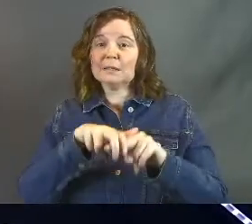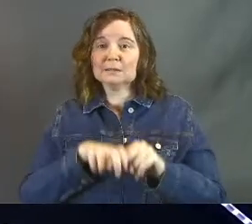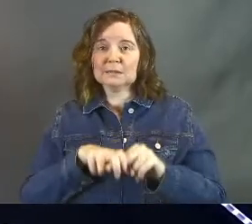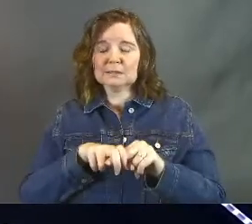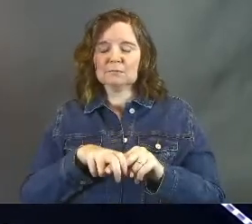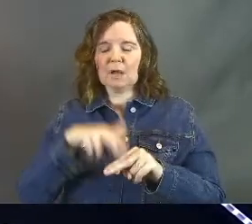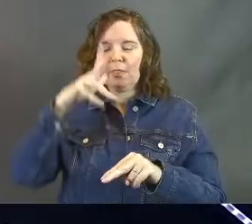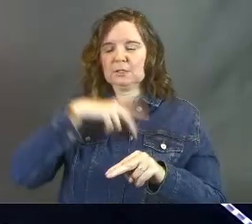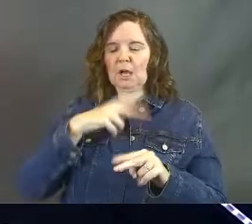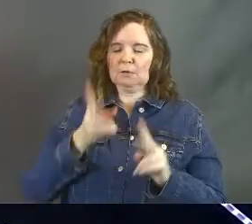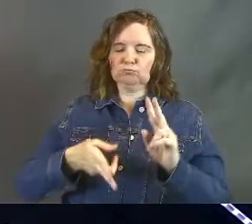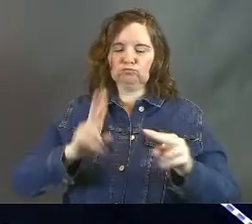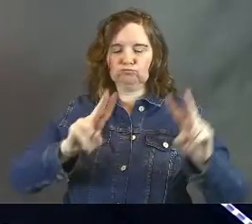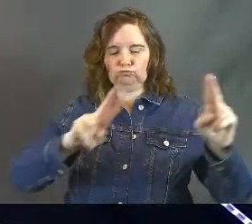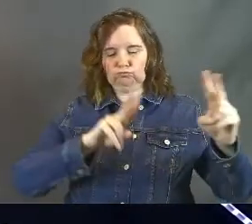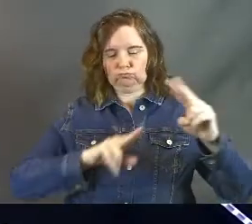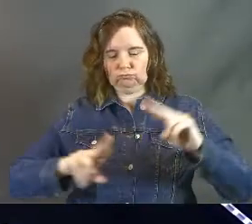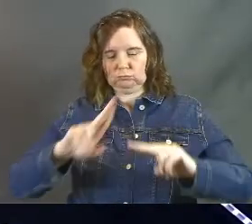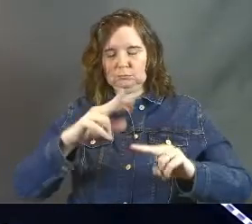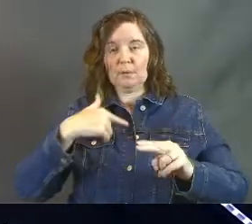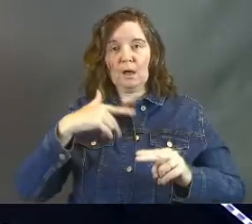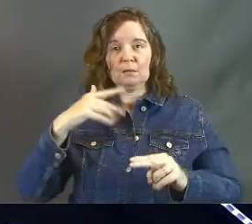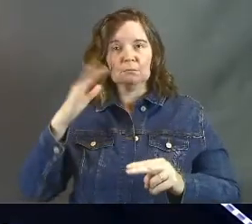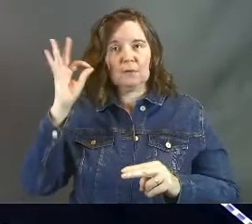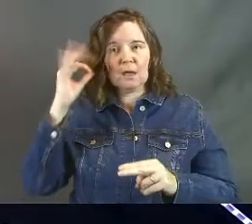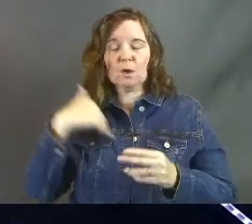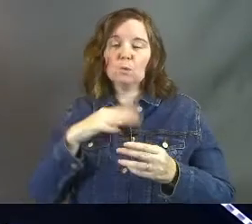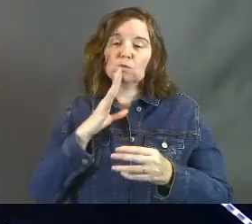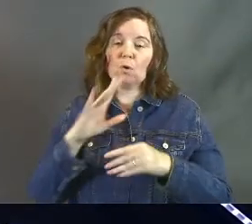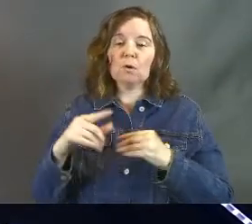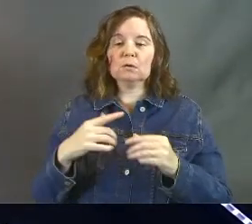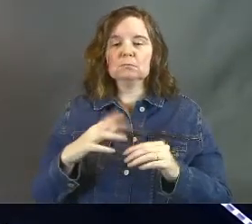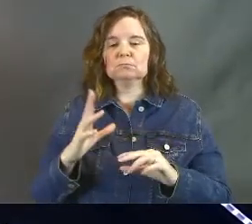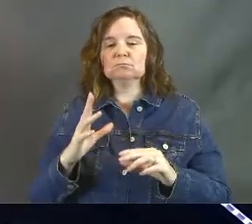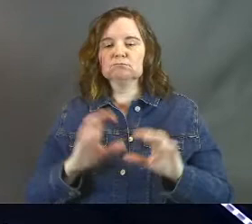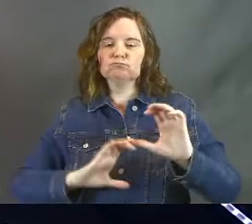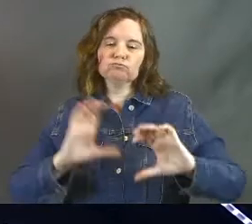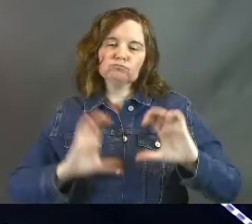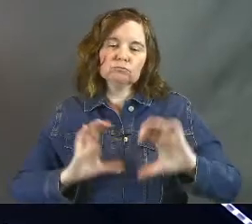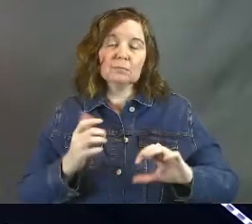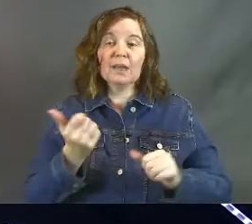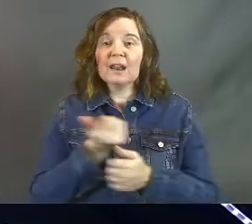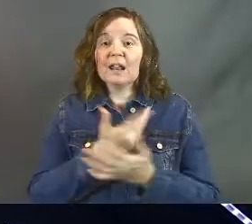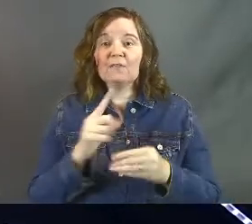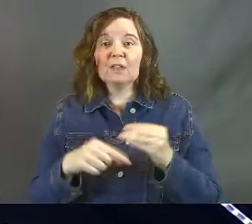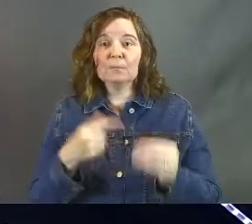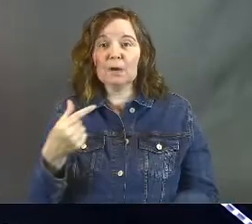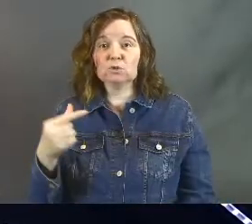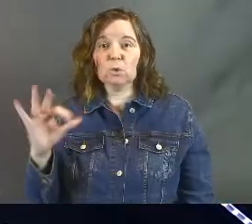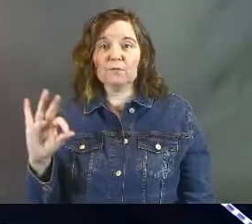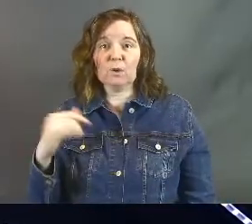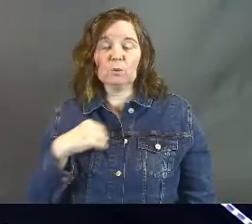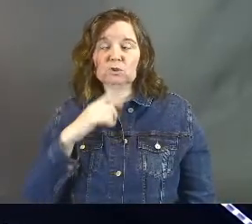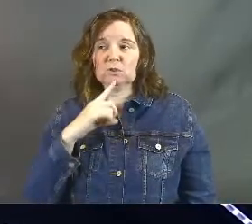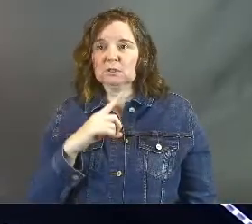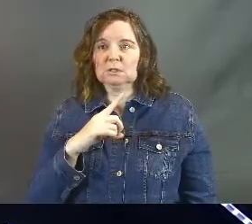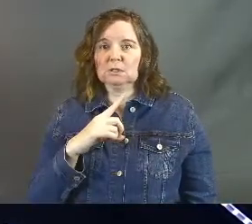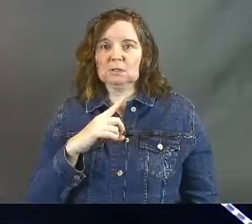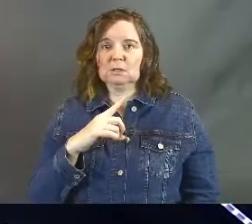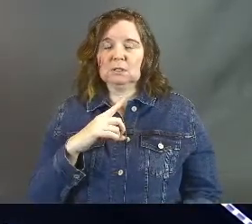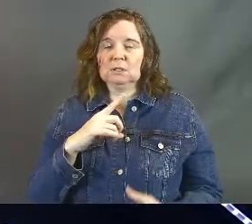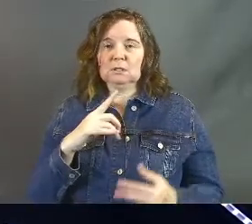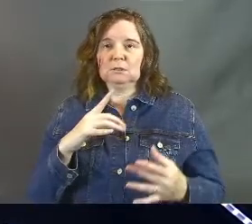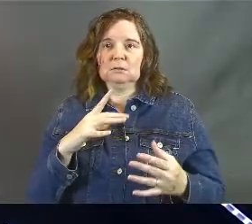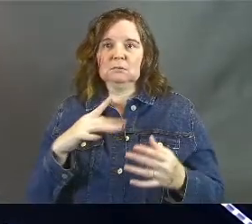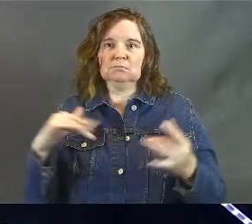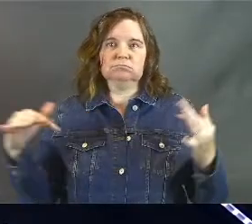guy's cutting my hair, and we're talking. And again, everything about George Floyd was just in the